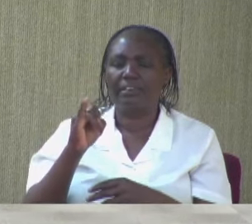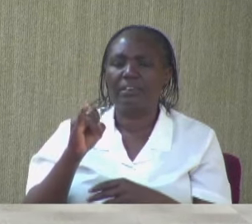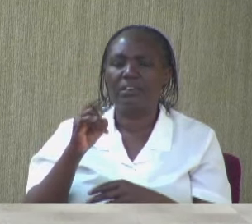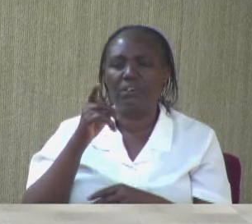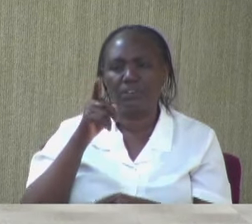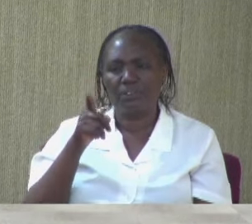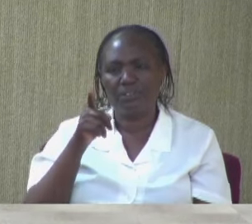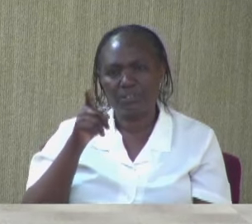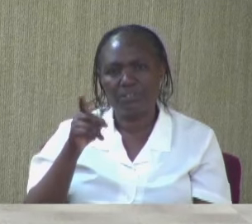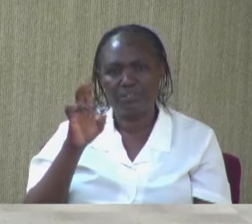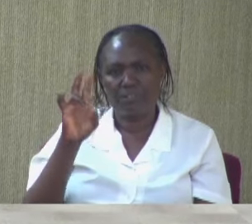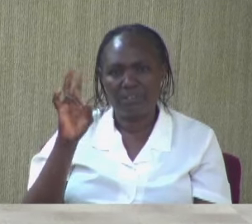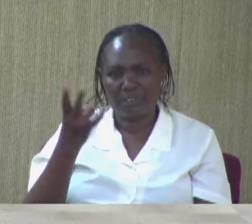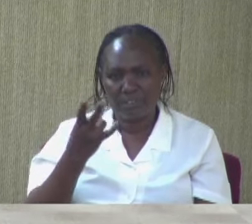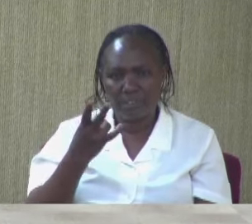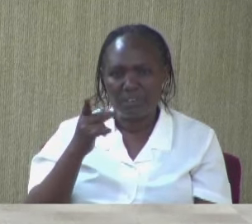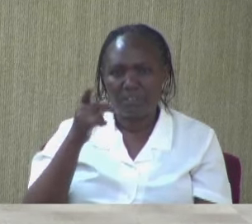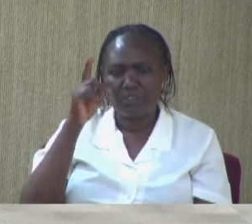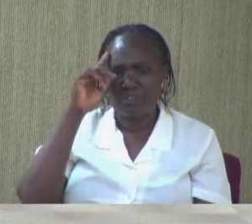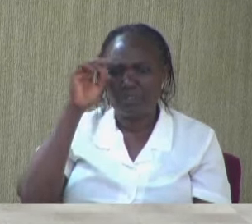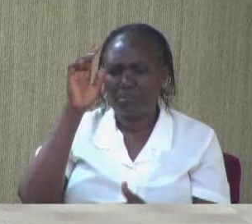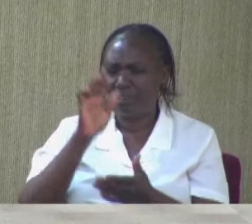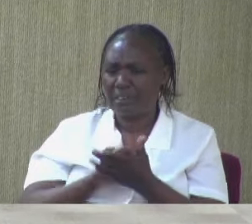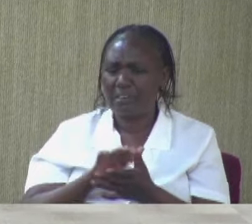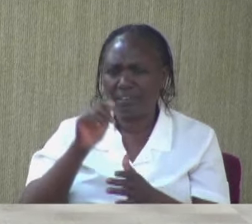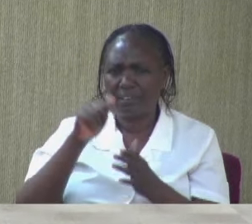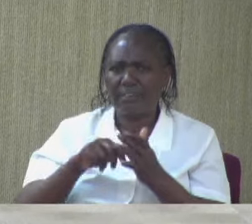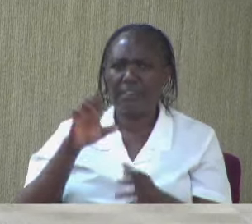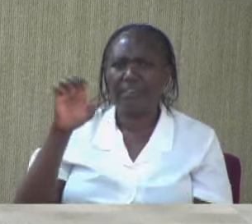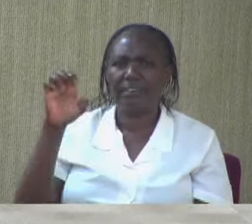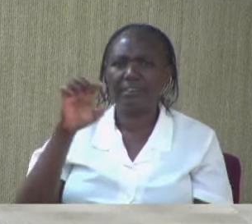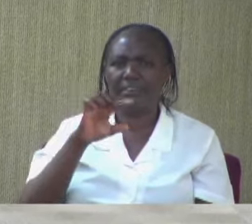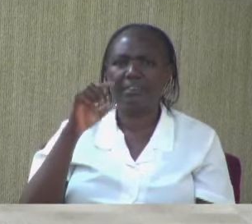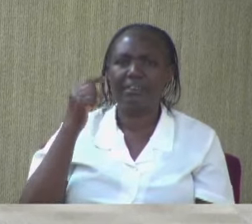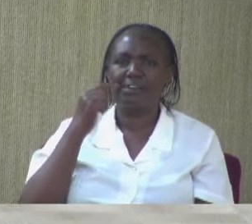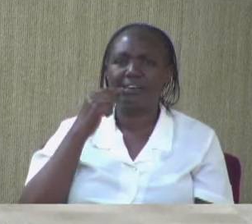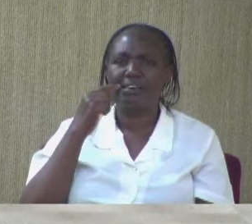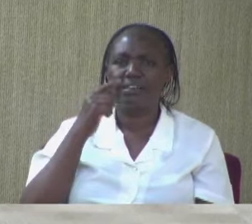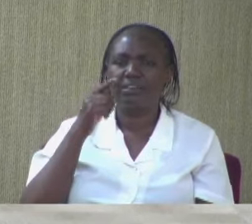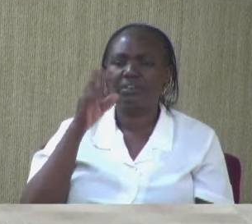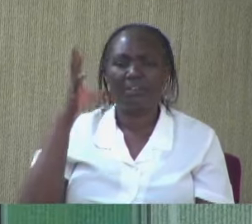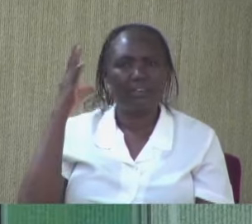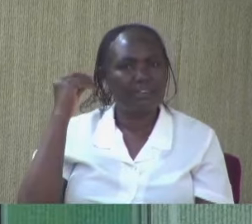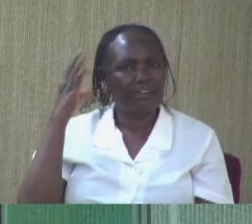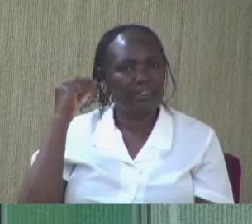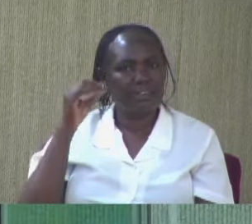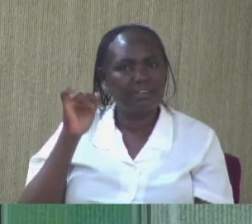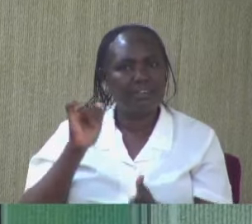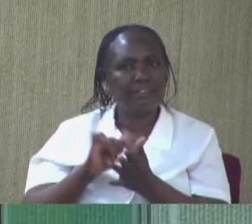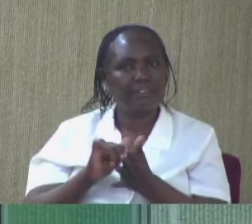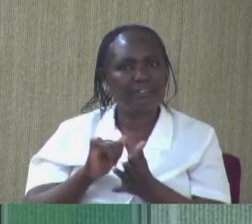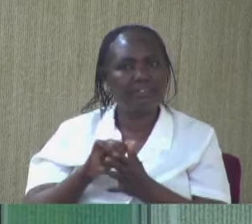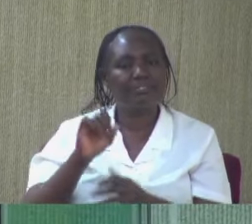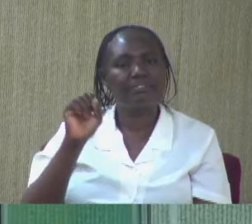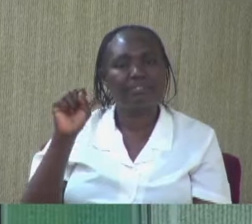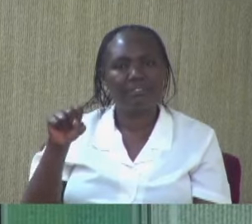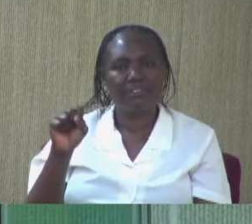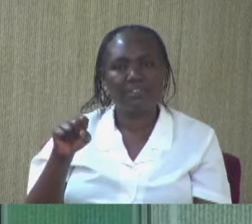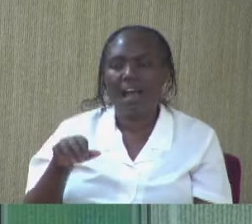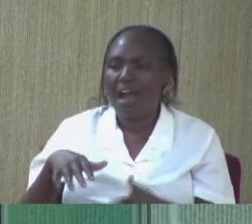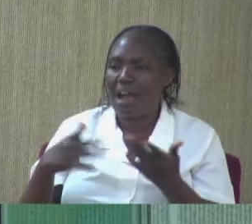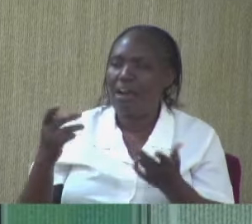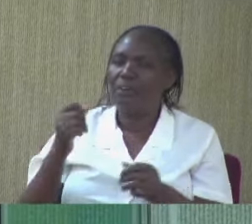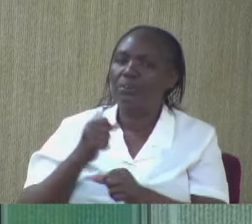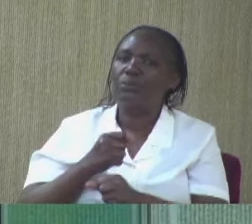USDS, you believe in Ellen White. Have you ever heard that one? Now, how do you respond to